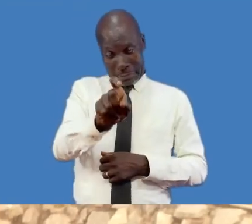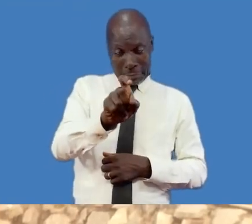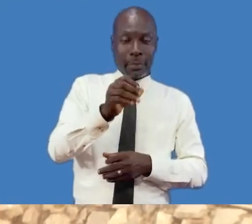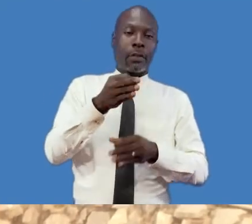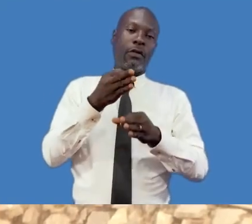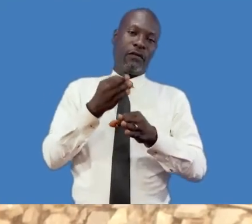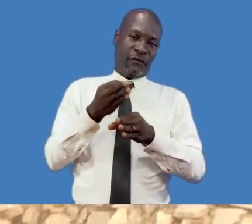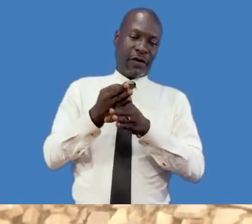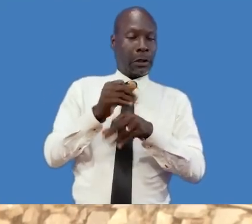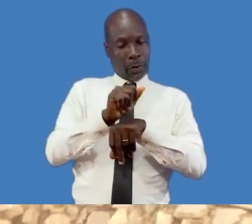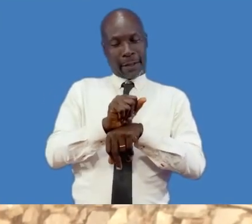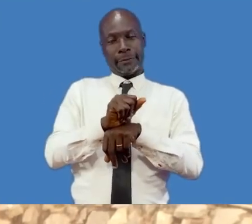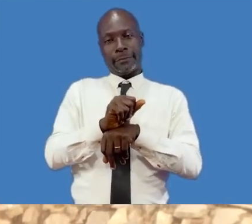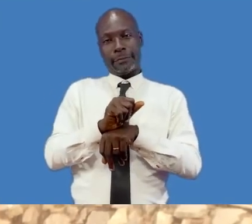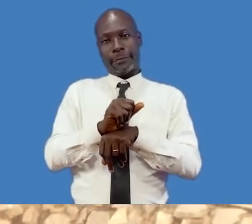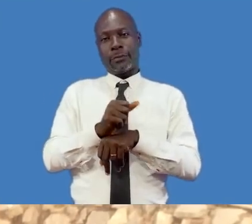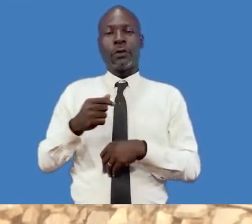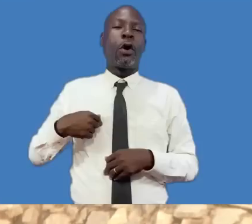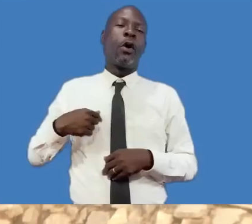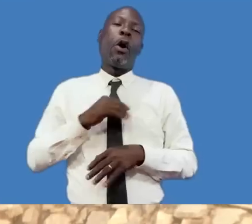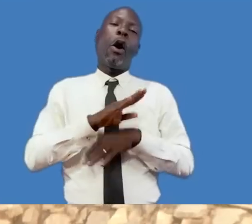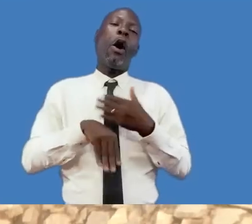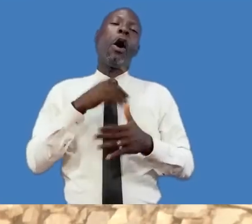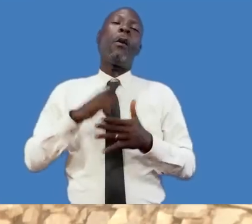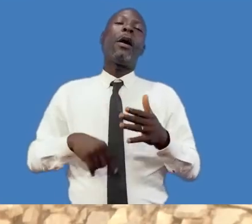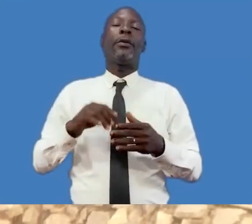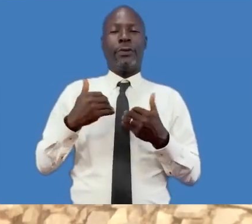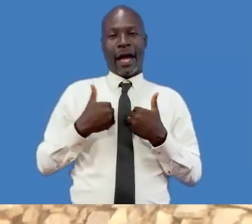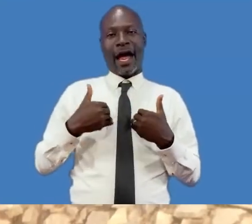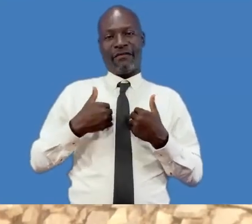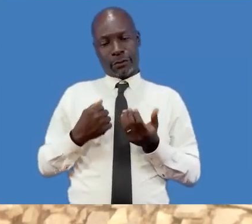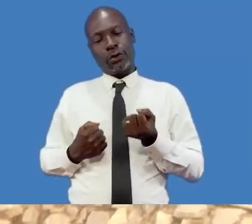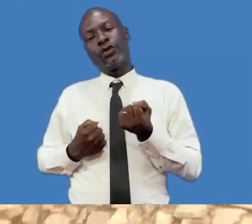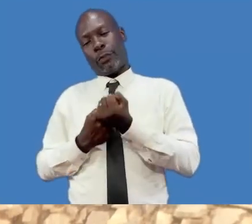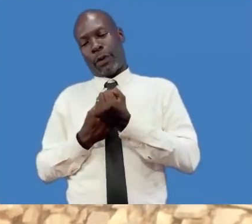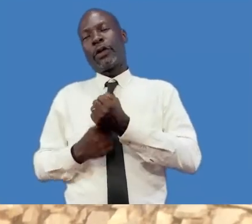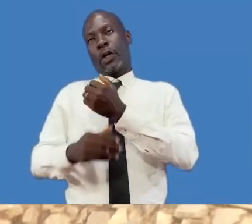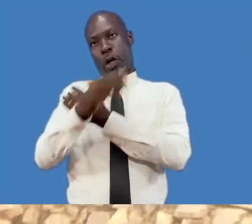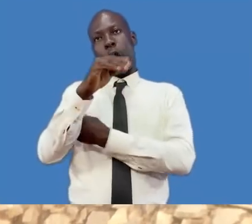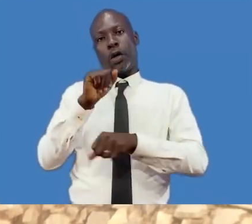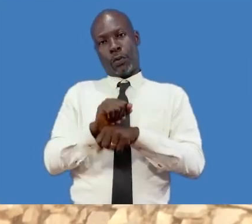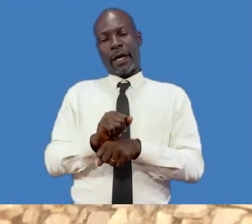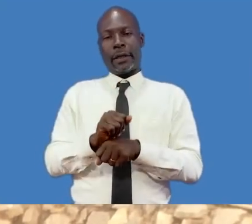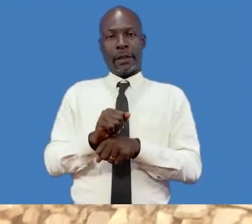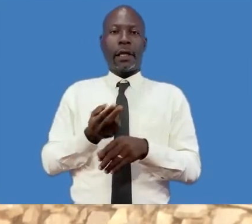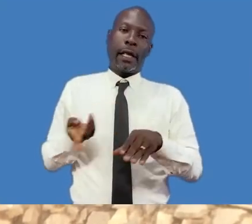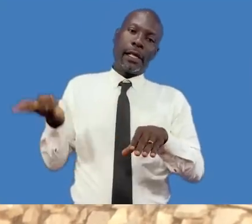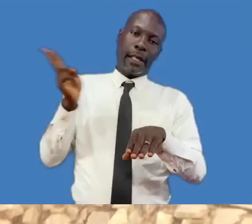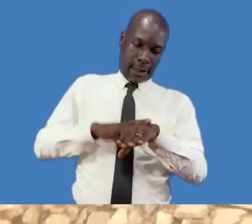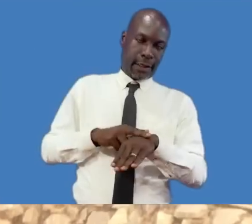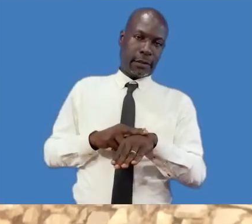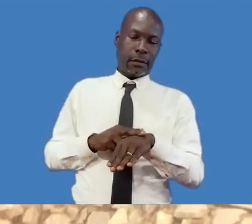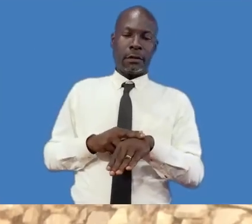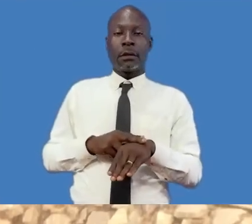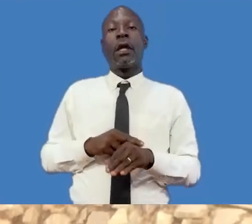Jidie sai adwuma ya de ho namfa mu niema eboa ama onyame adwuma etumi koso se